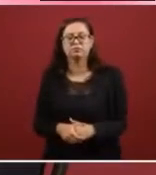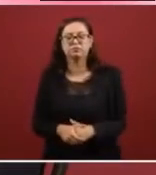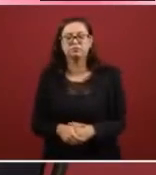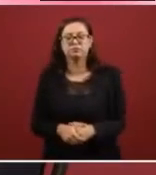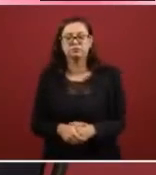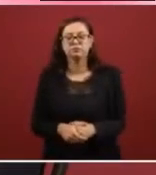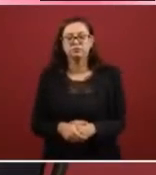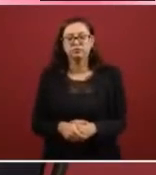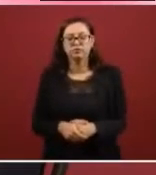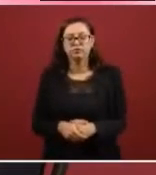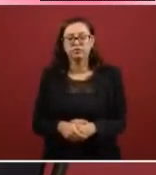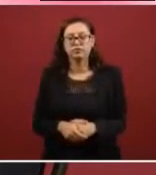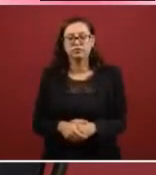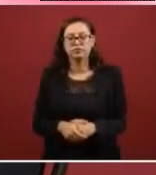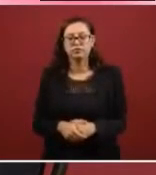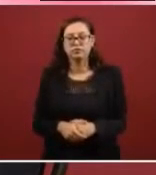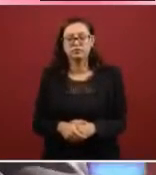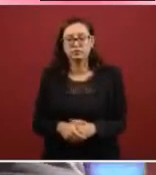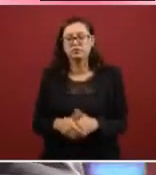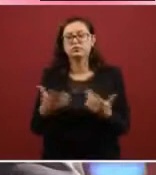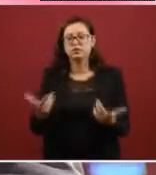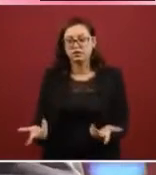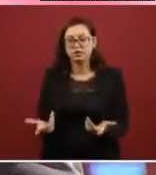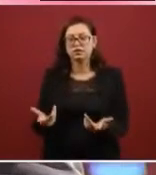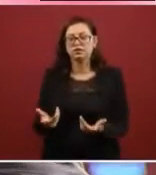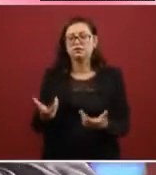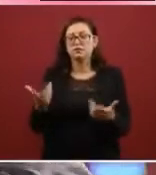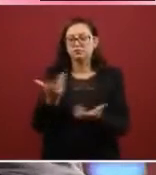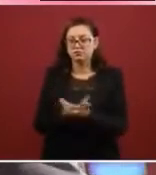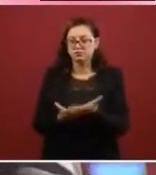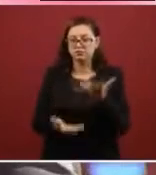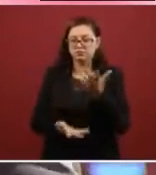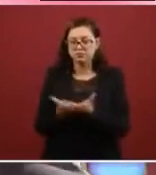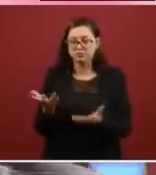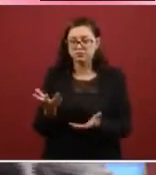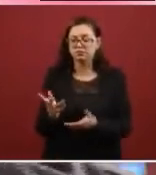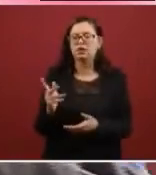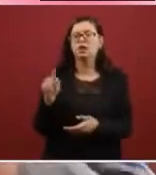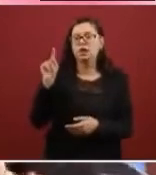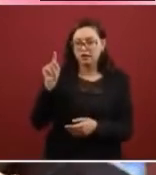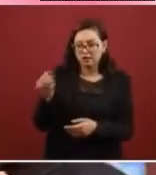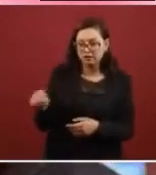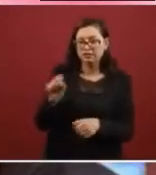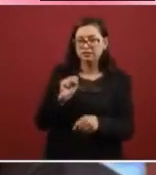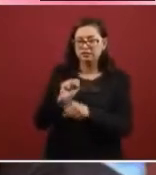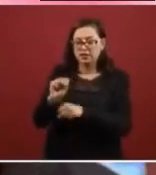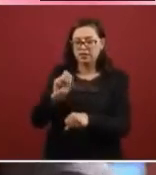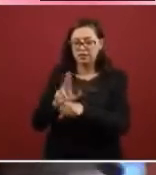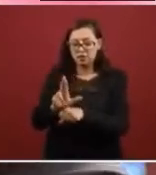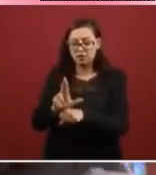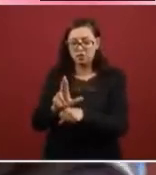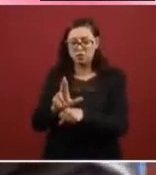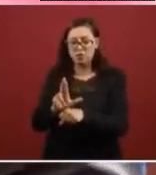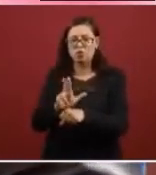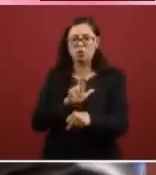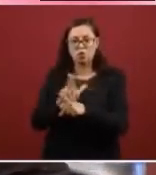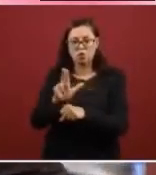for Central America. So now we're going to use them to extend